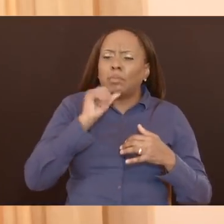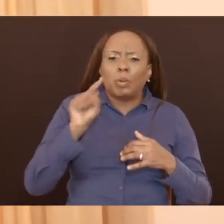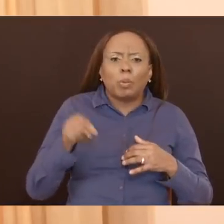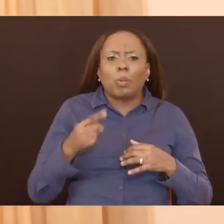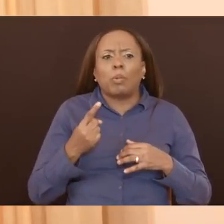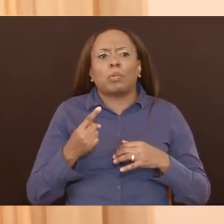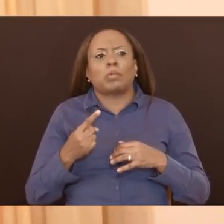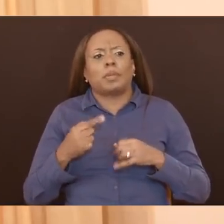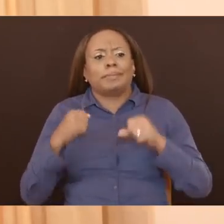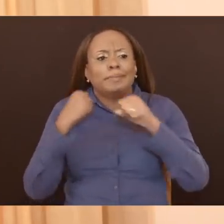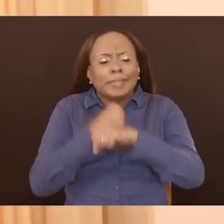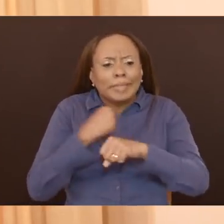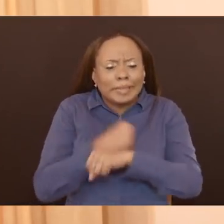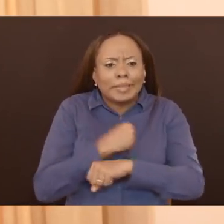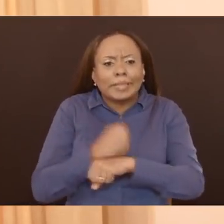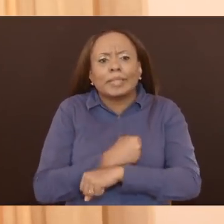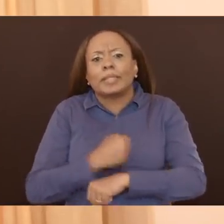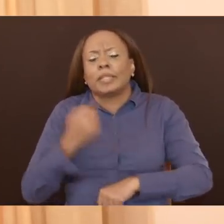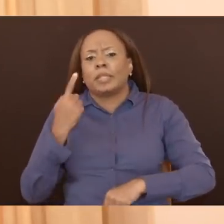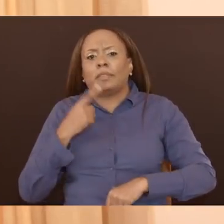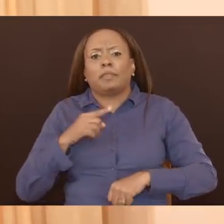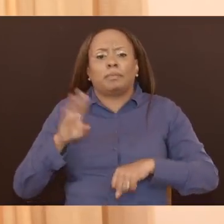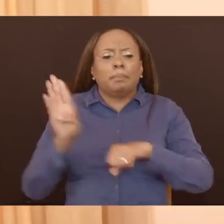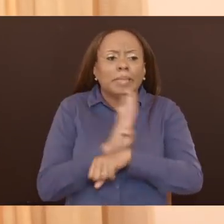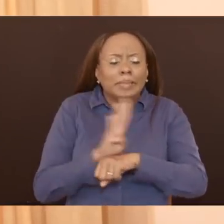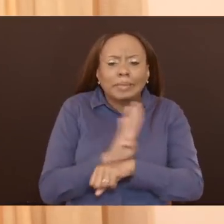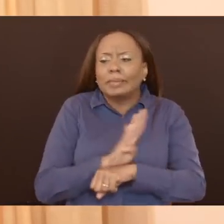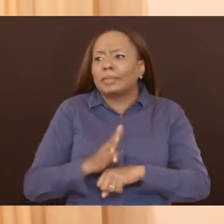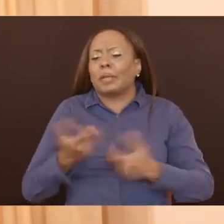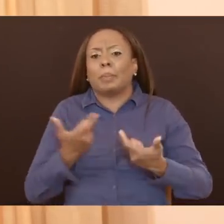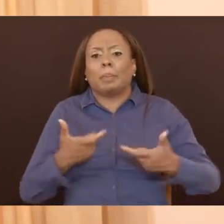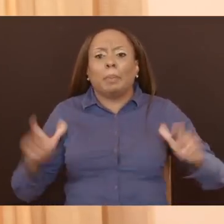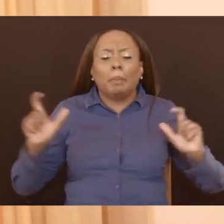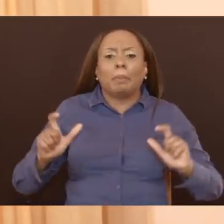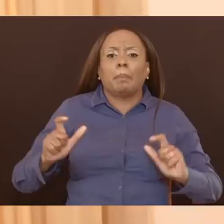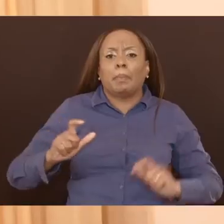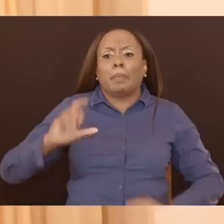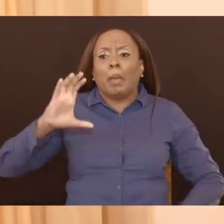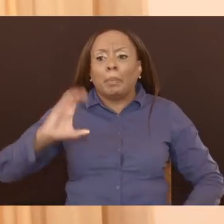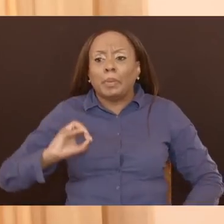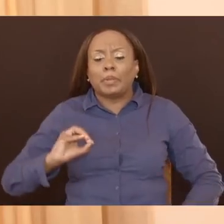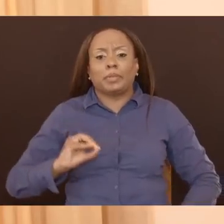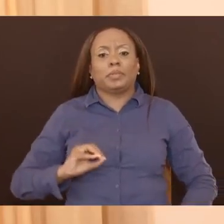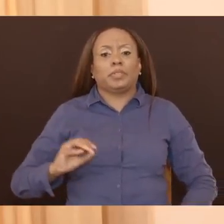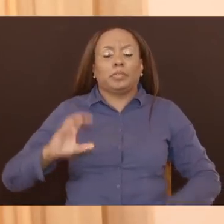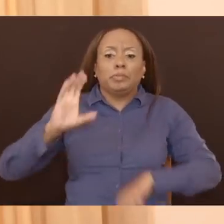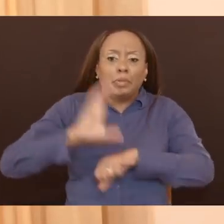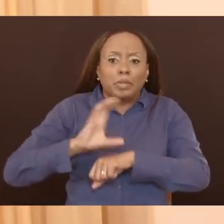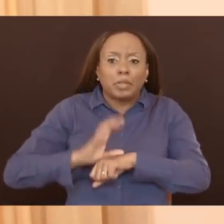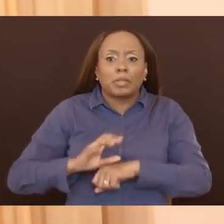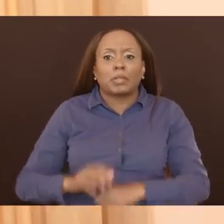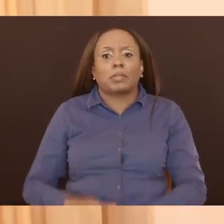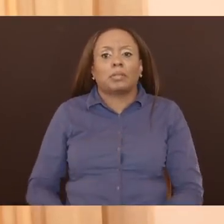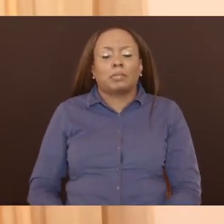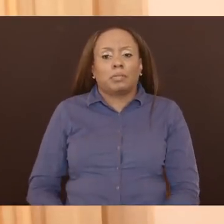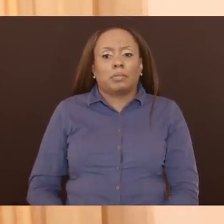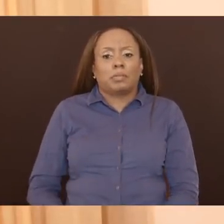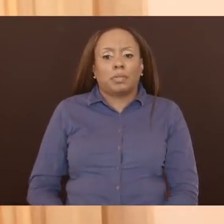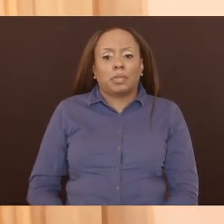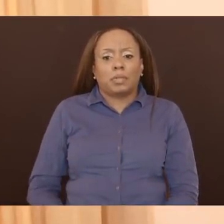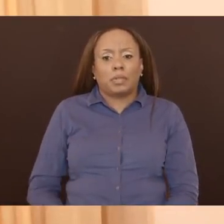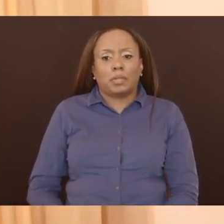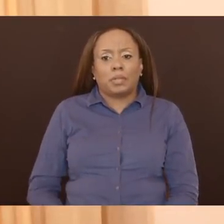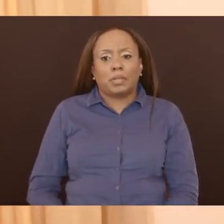and byways or business establishments or even churches in this country. This battle is also in